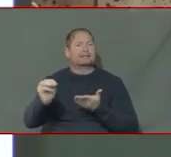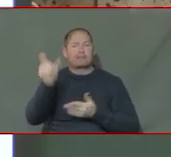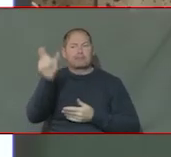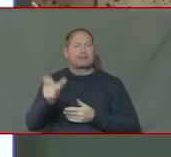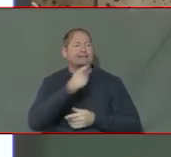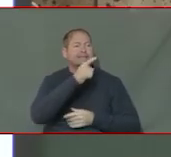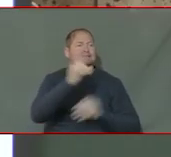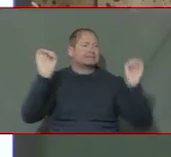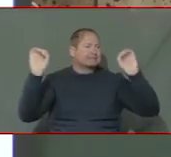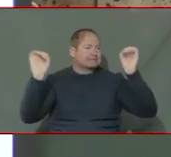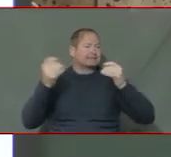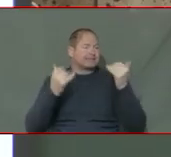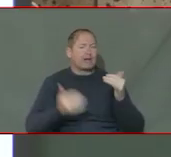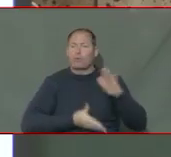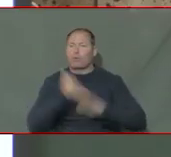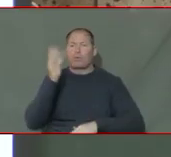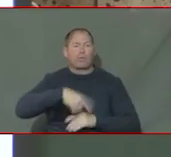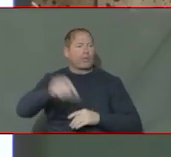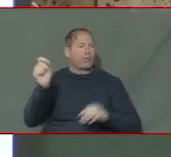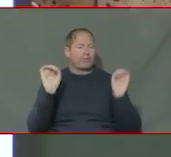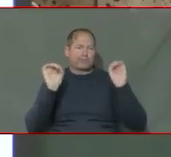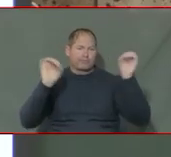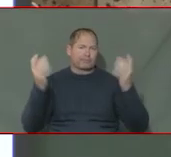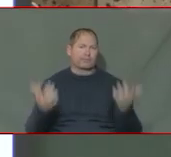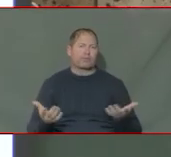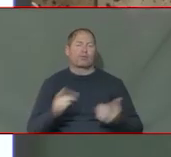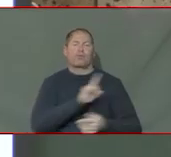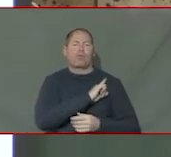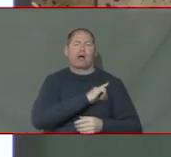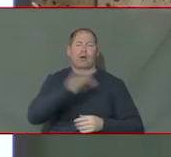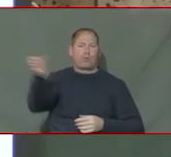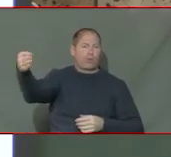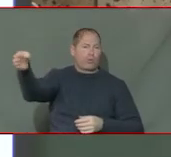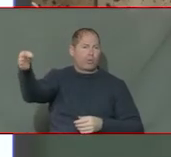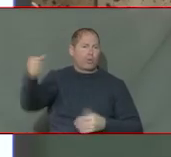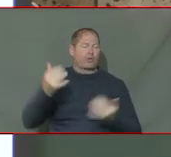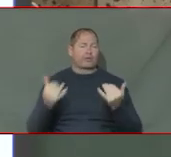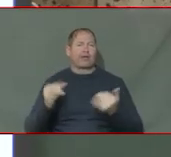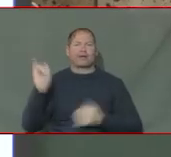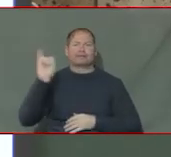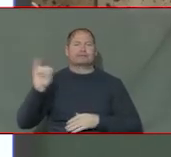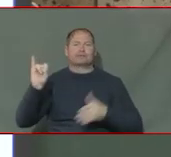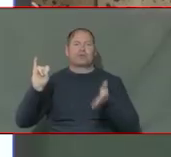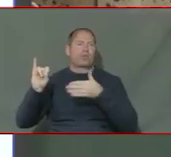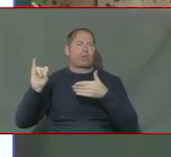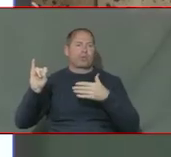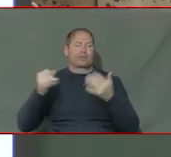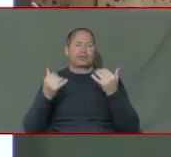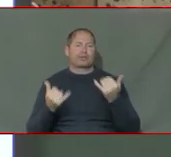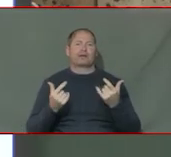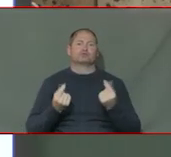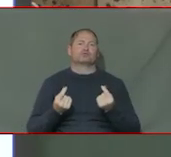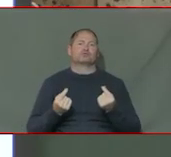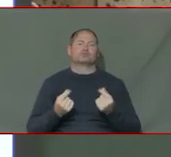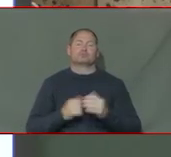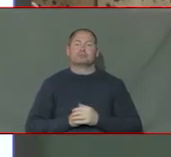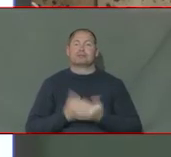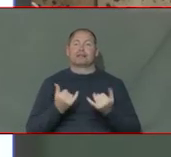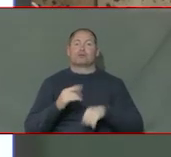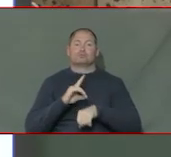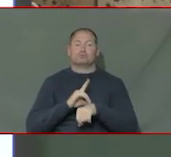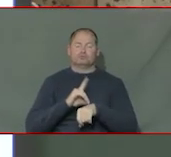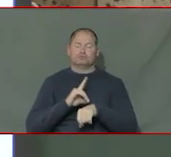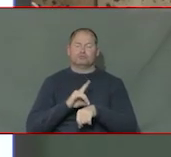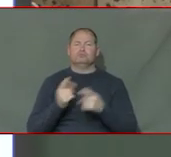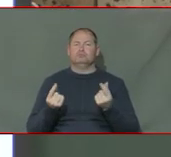leaving. So there is no messenger because the person is not producing insulin. Now, the doctor will do two things. Please raise the